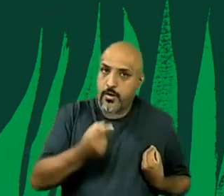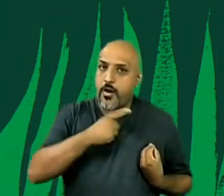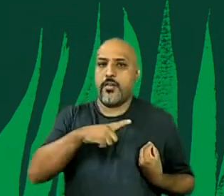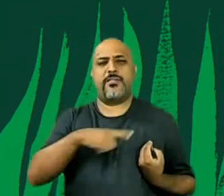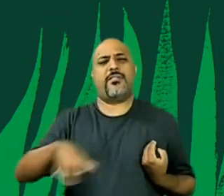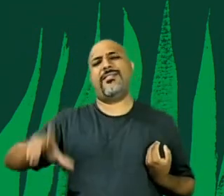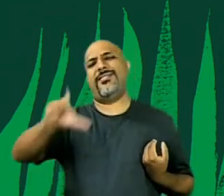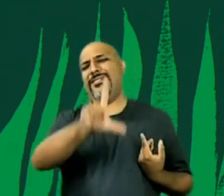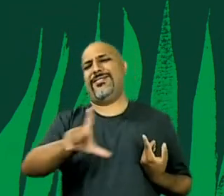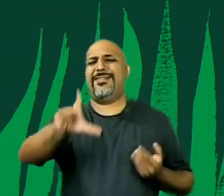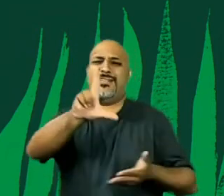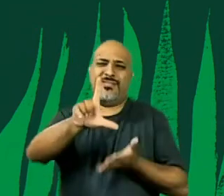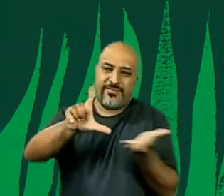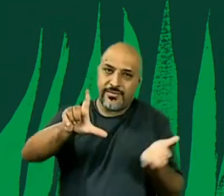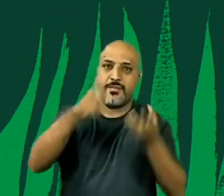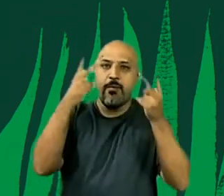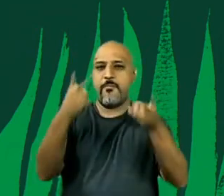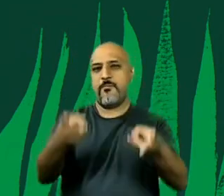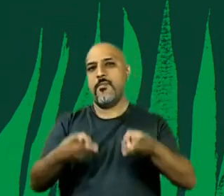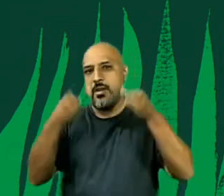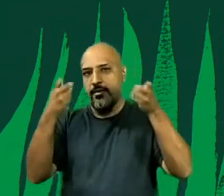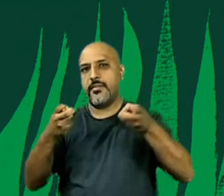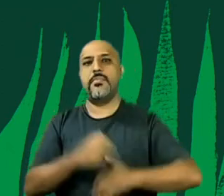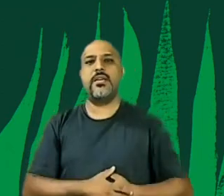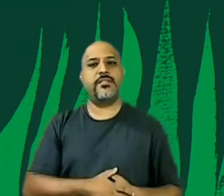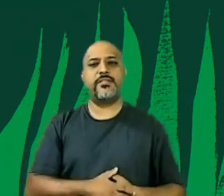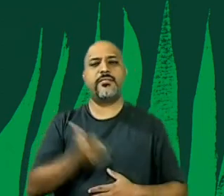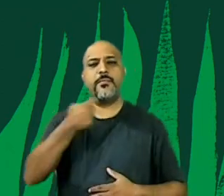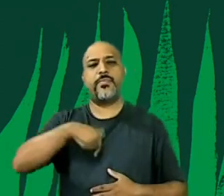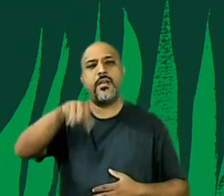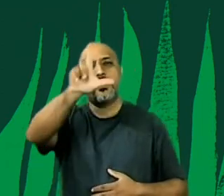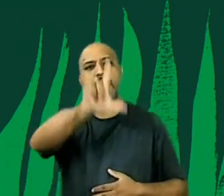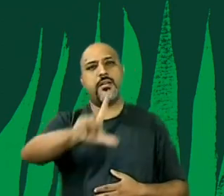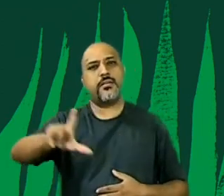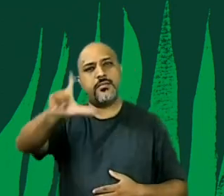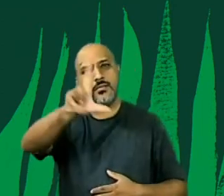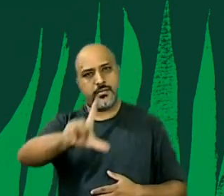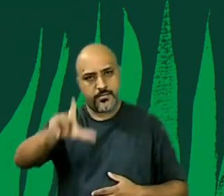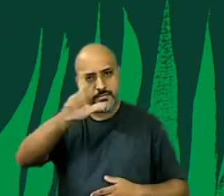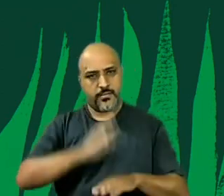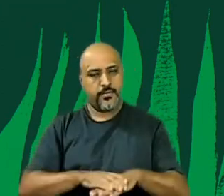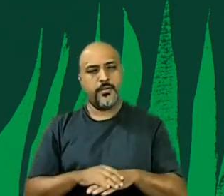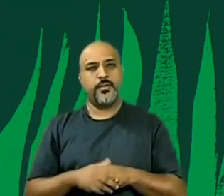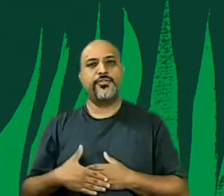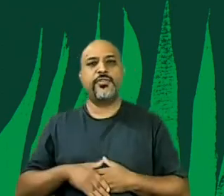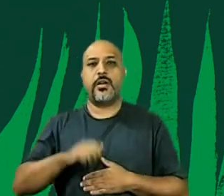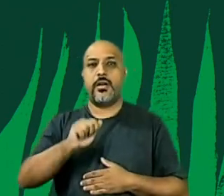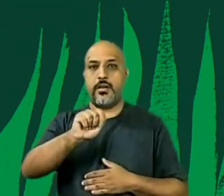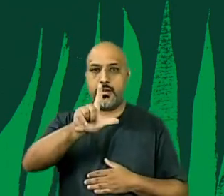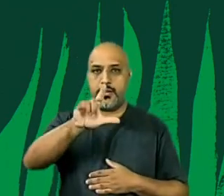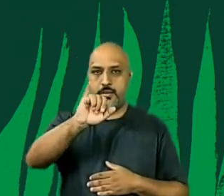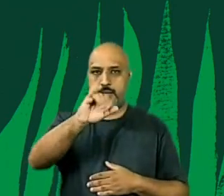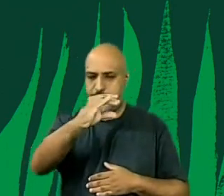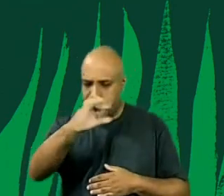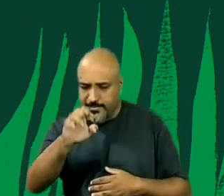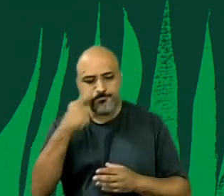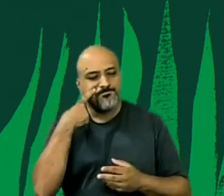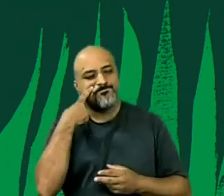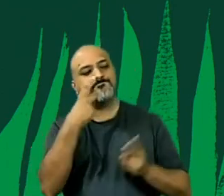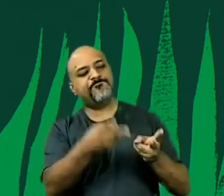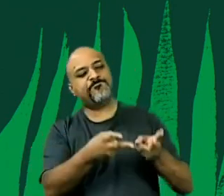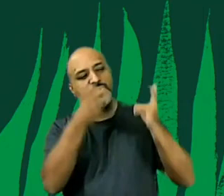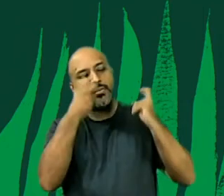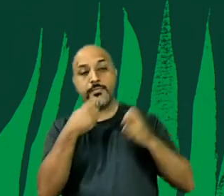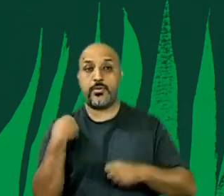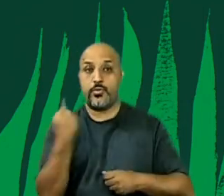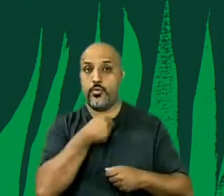in our literature. So to perceive this in Alice Walker's writing, and